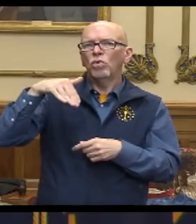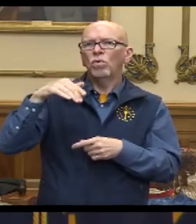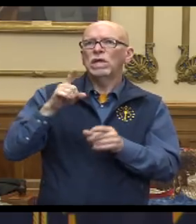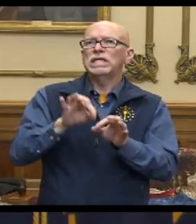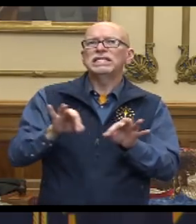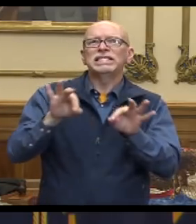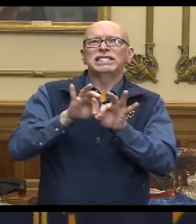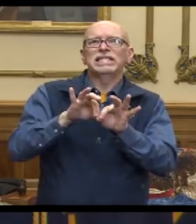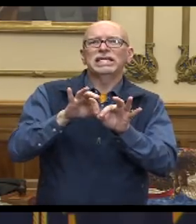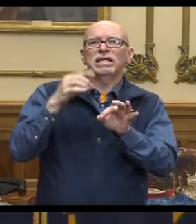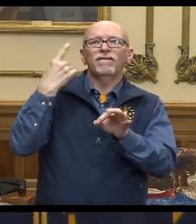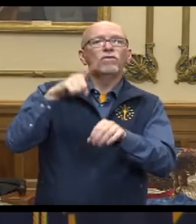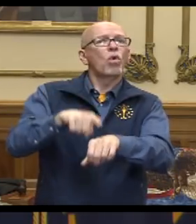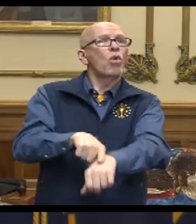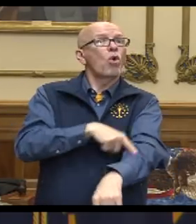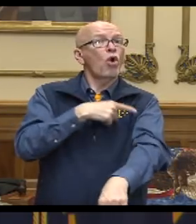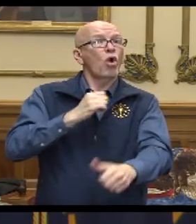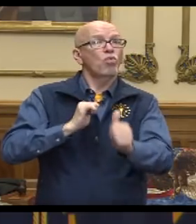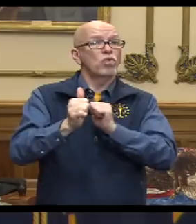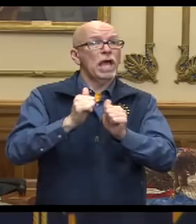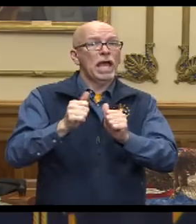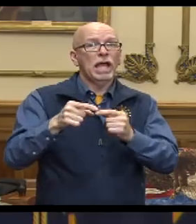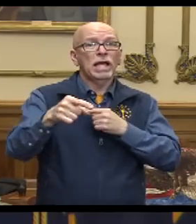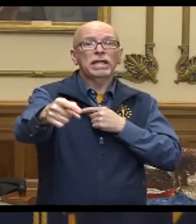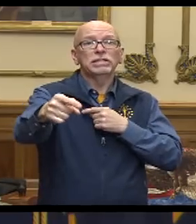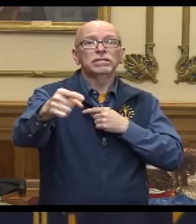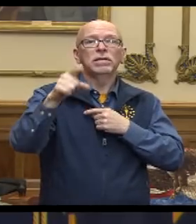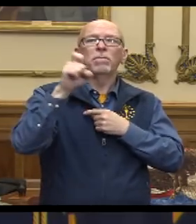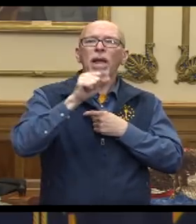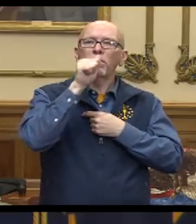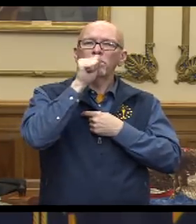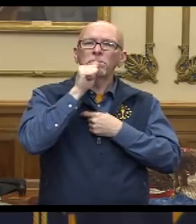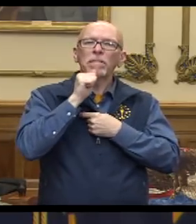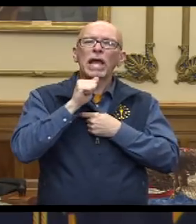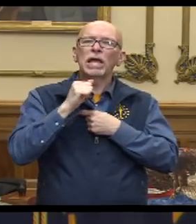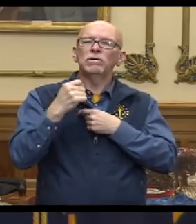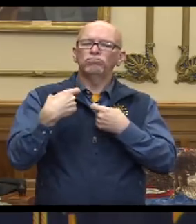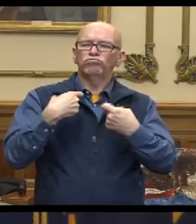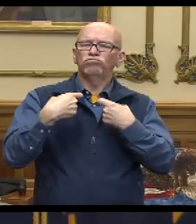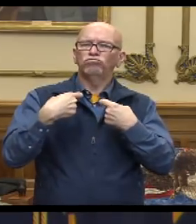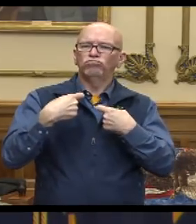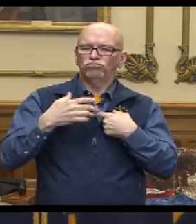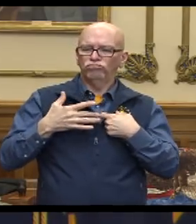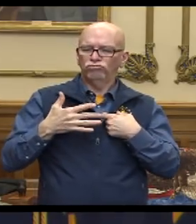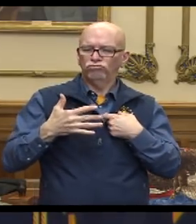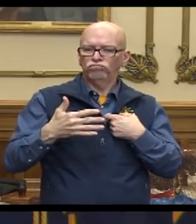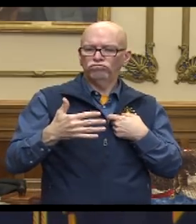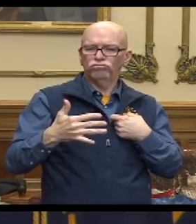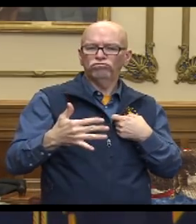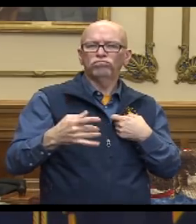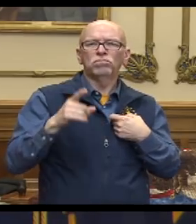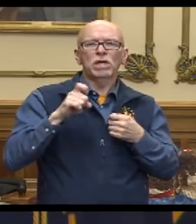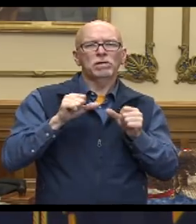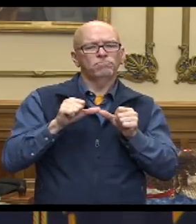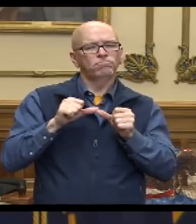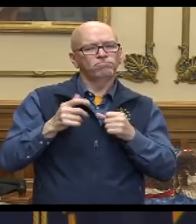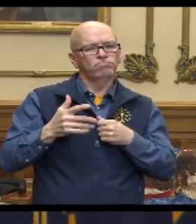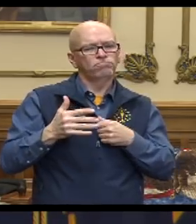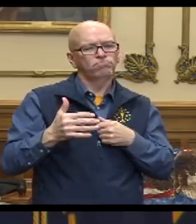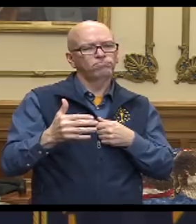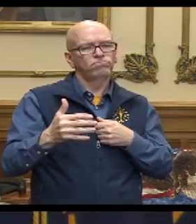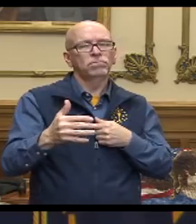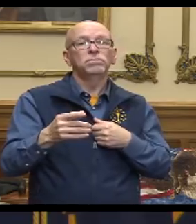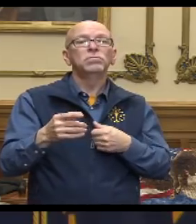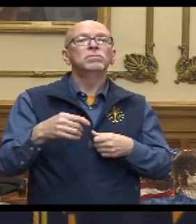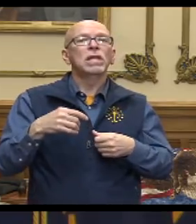keys to such a long race had to do with patience and discipline and perseverance. My